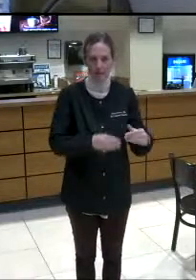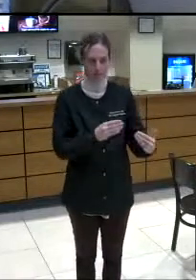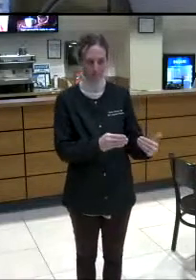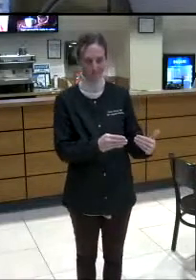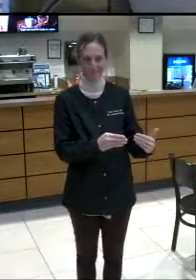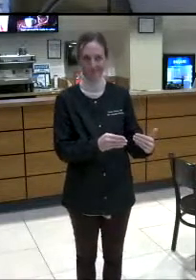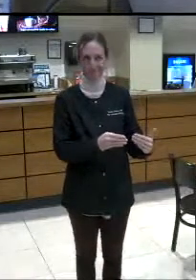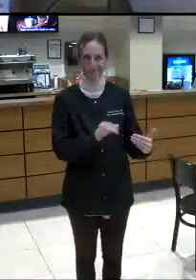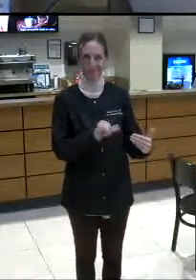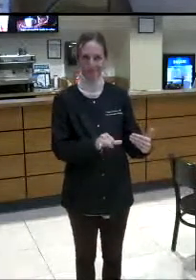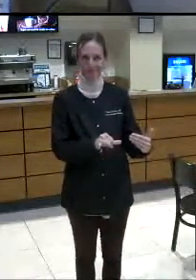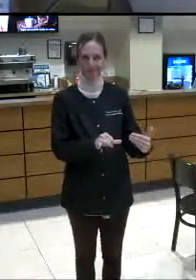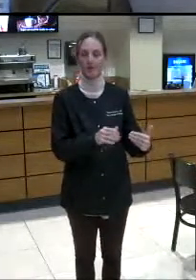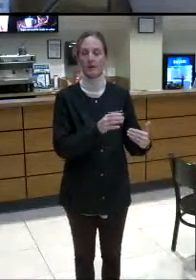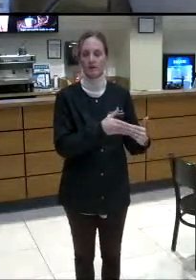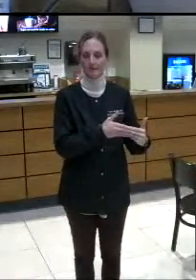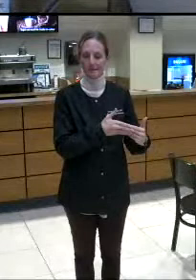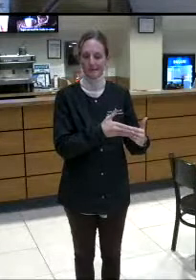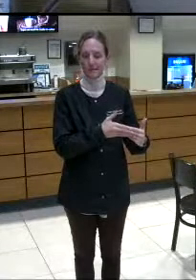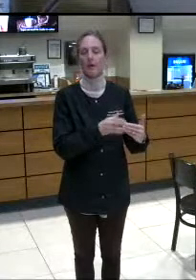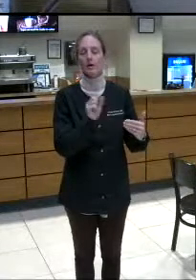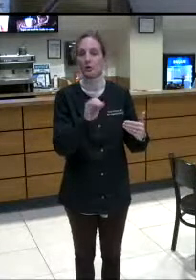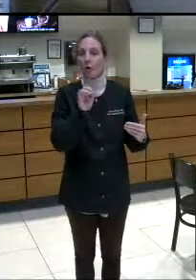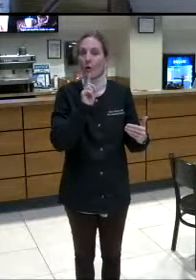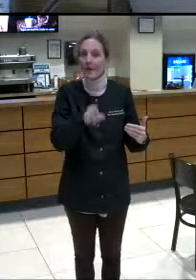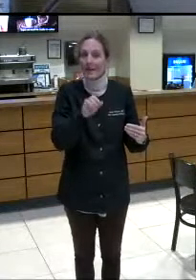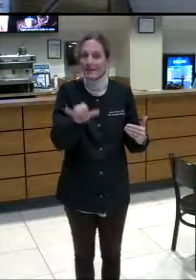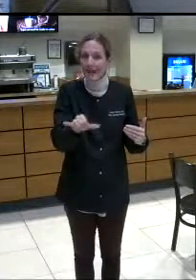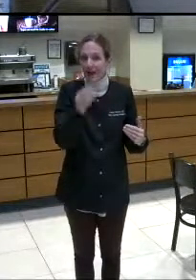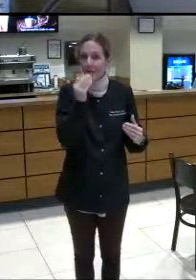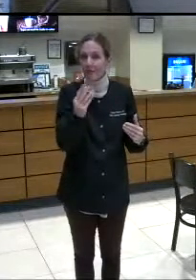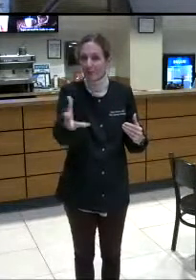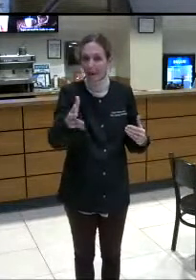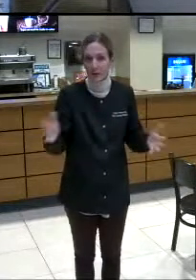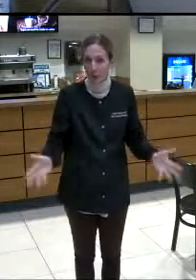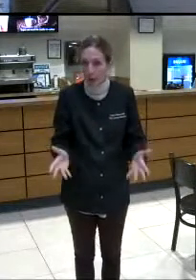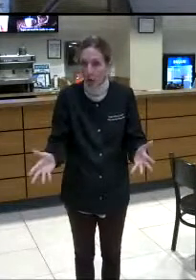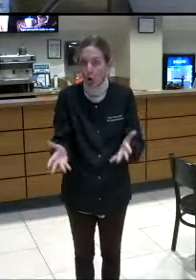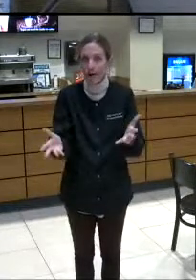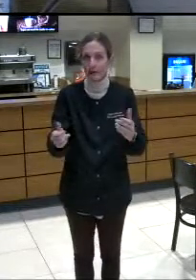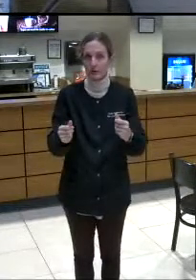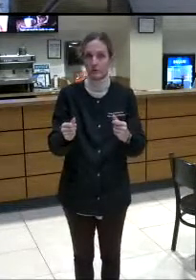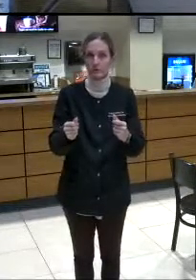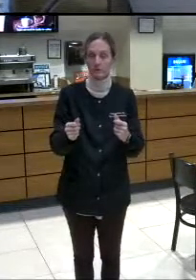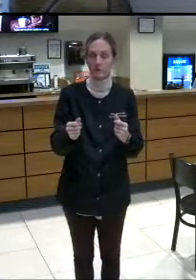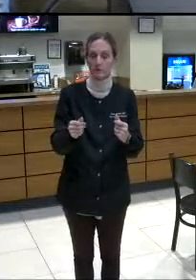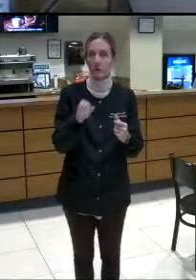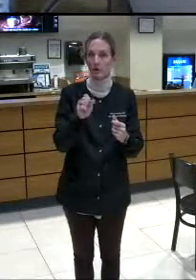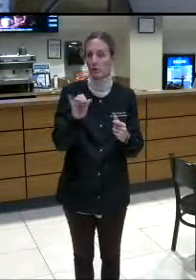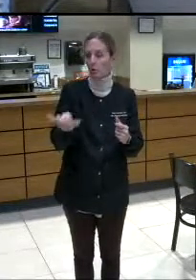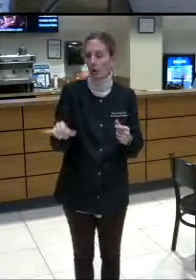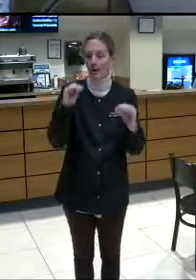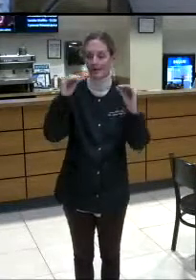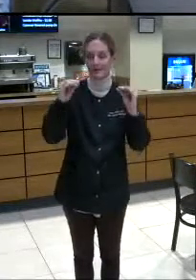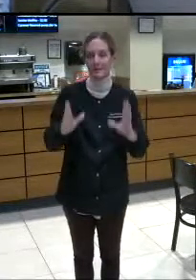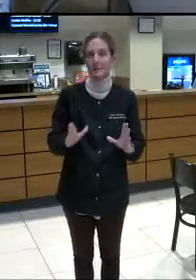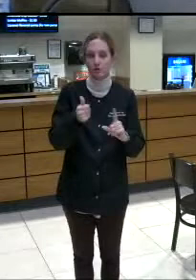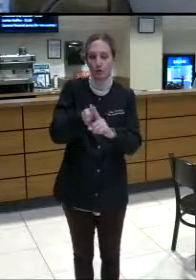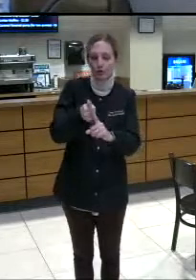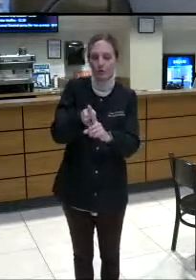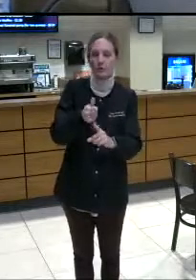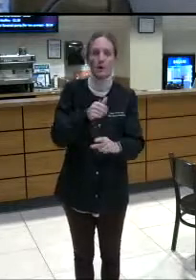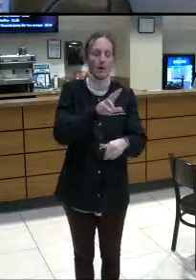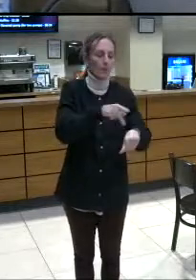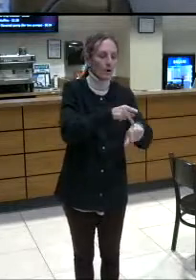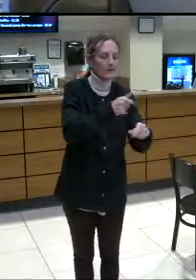Is that type of information something that is encouraged so that teachers or principals